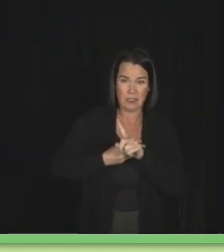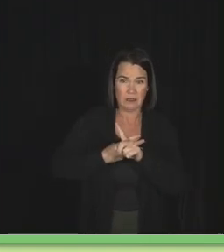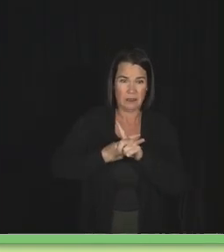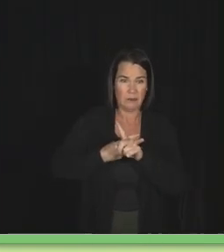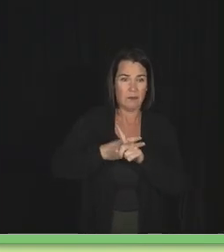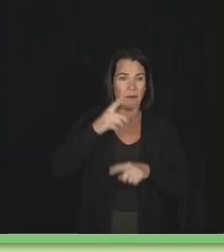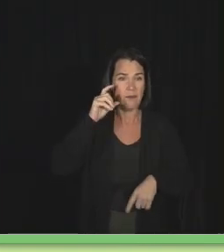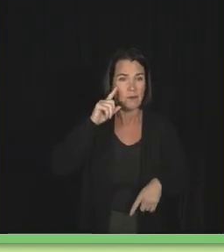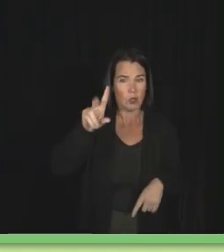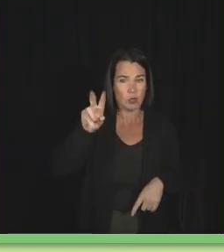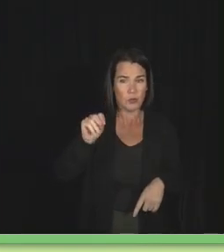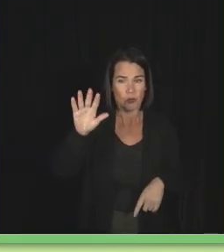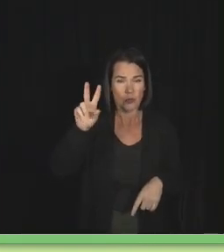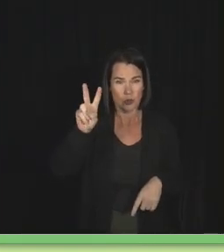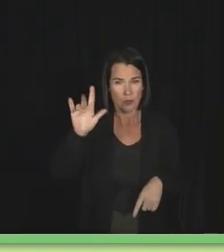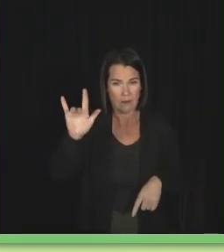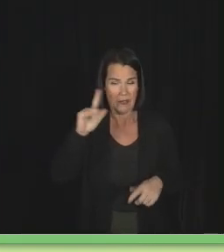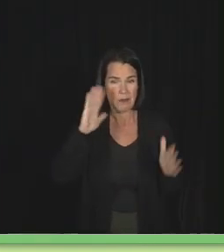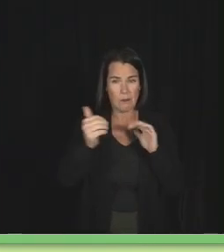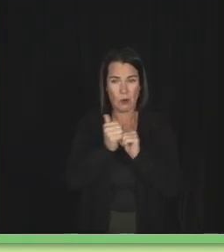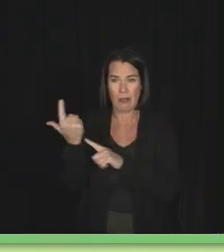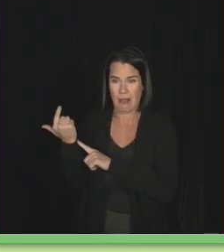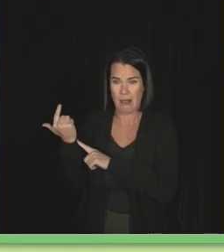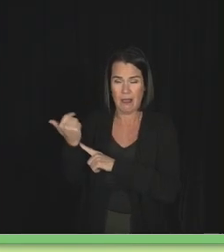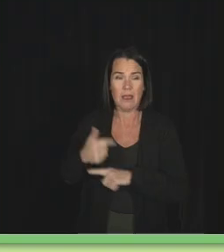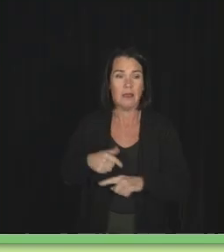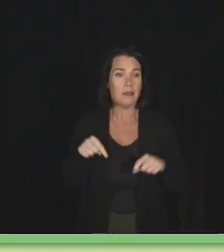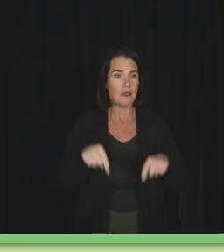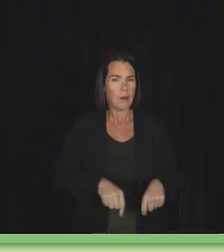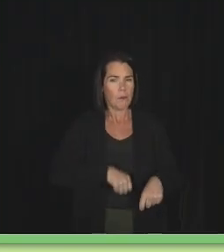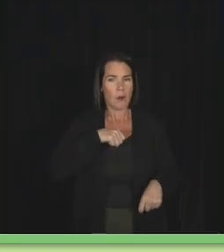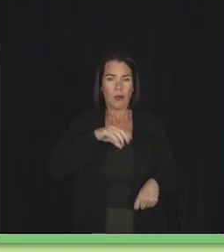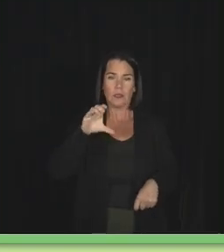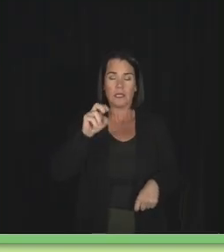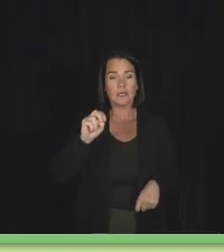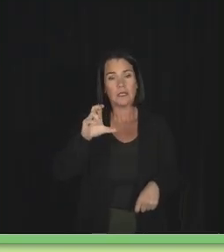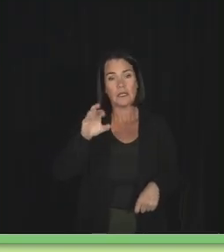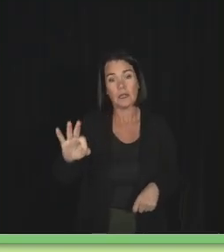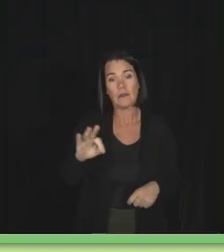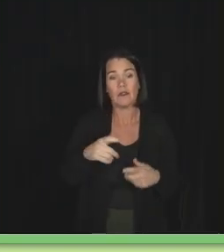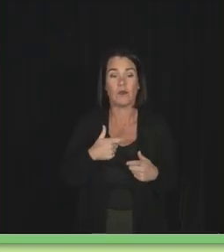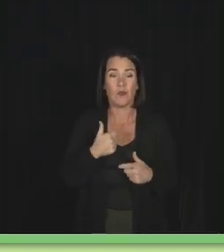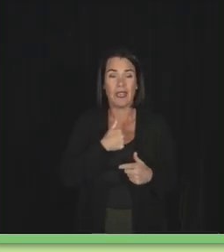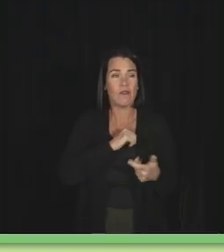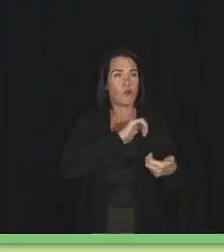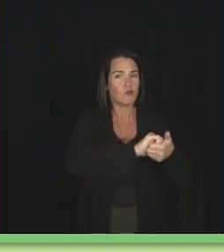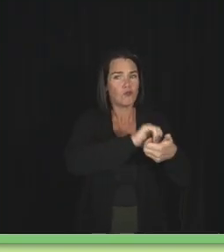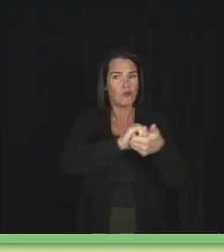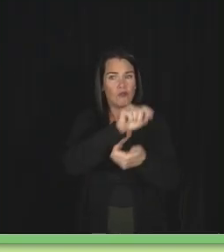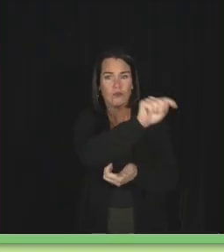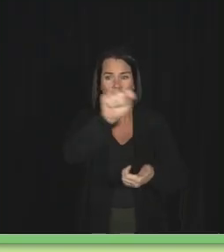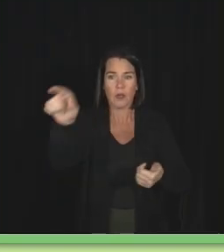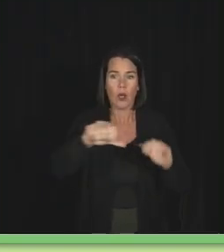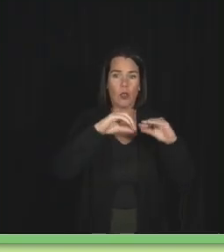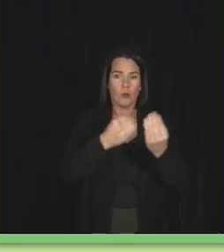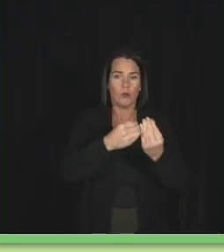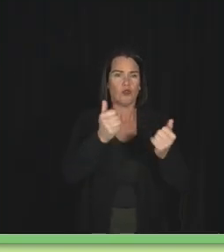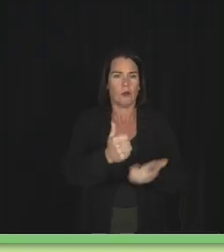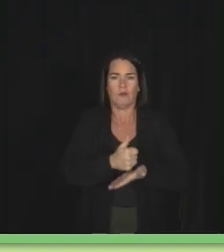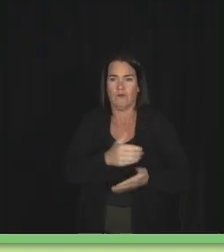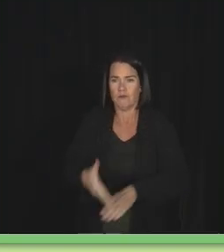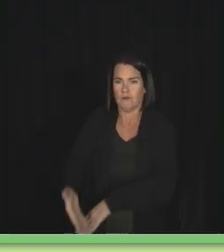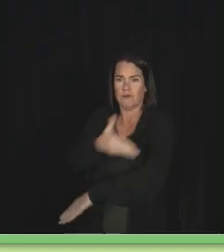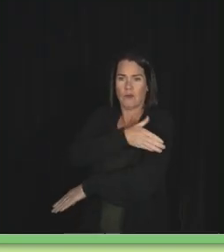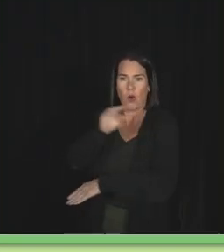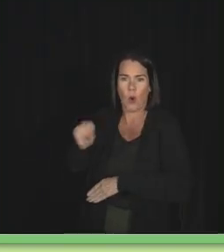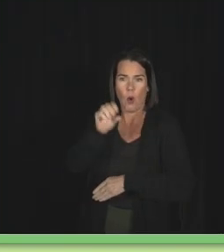year. One thing I'm proud of in CNCF is we've worked with a variety of organizations outside ourselves to help improve the security of open source